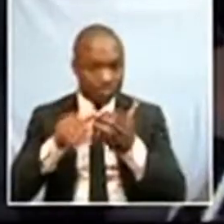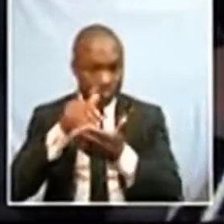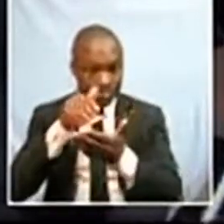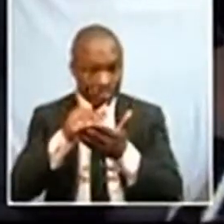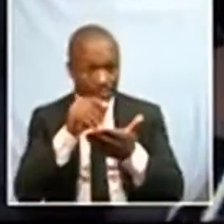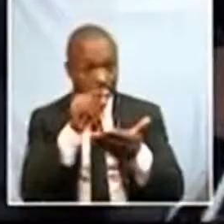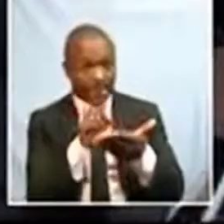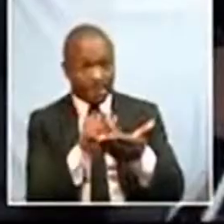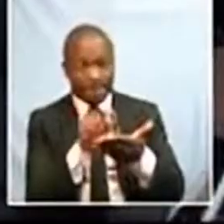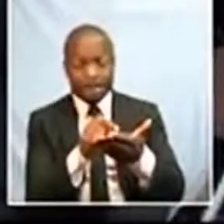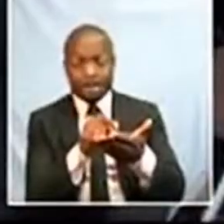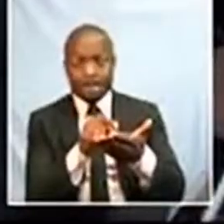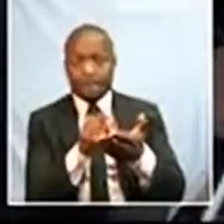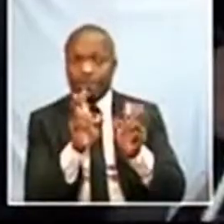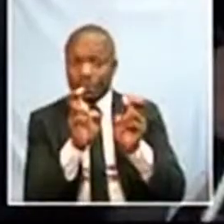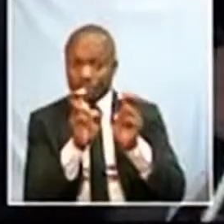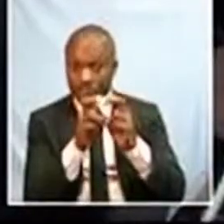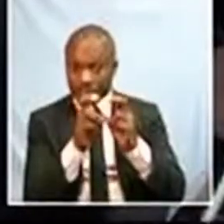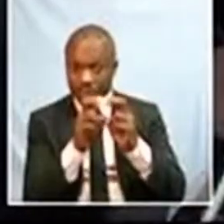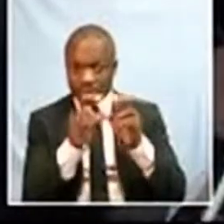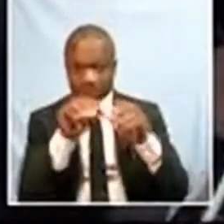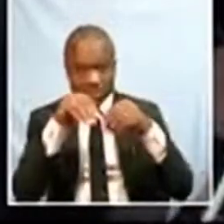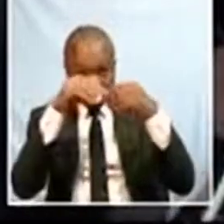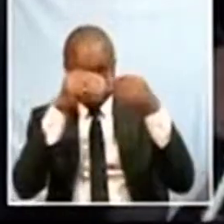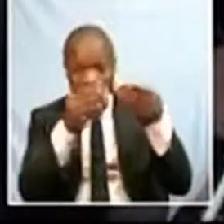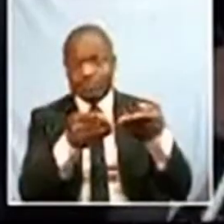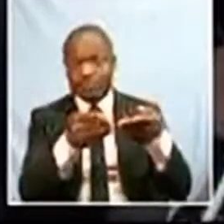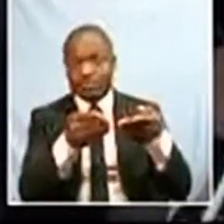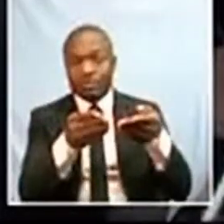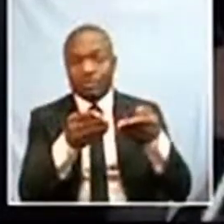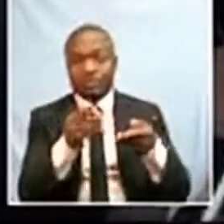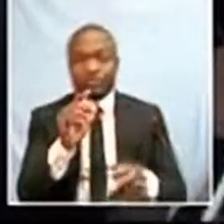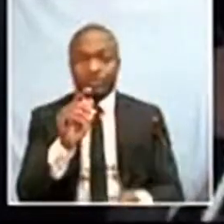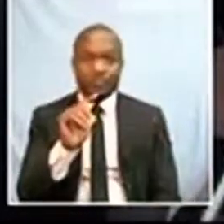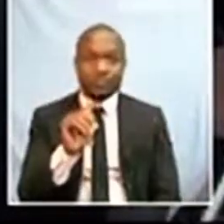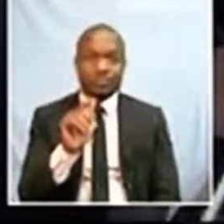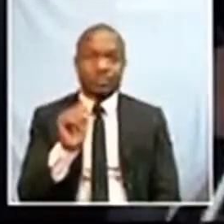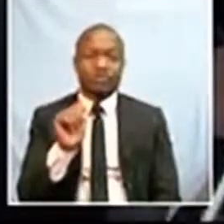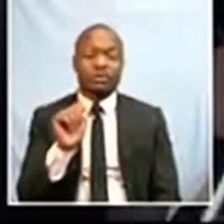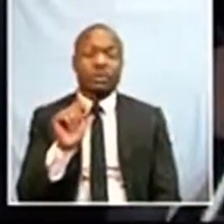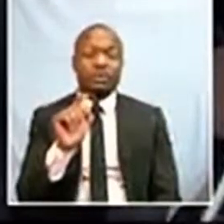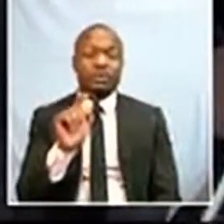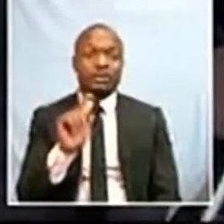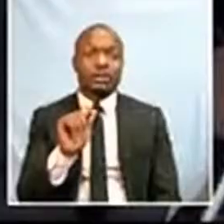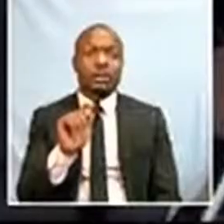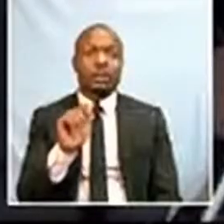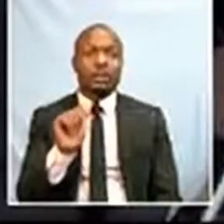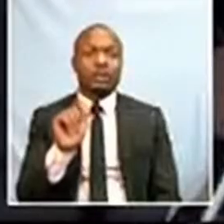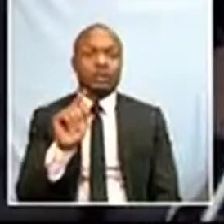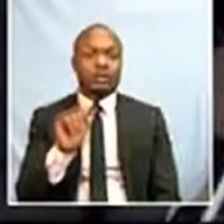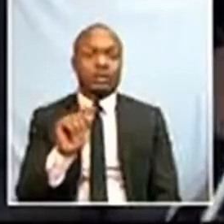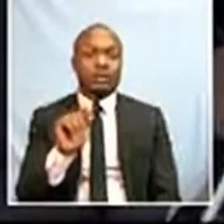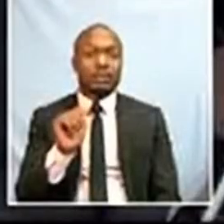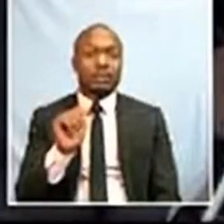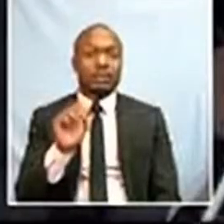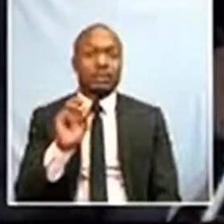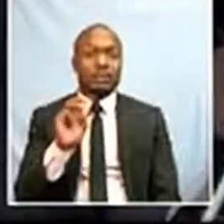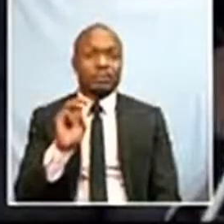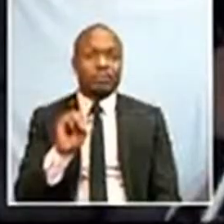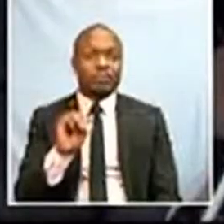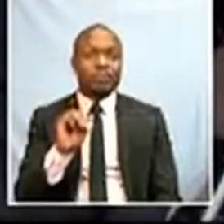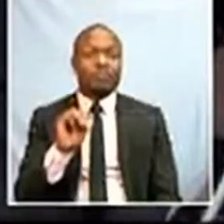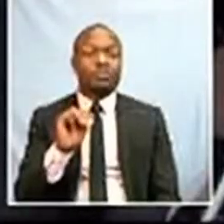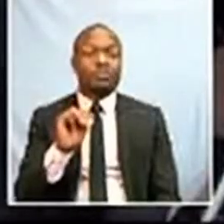This contract was awarded to Tatamwe, the same contractor we've